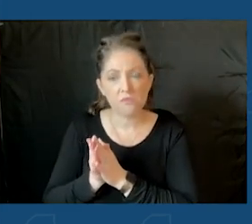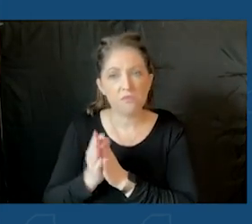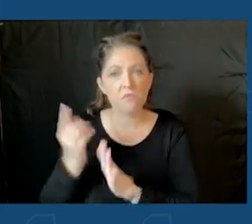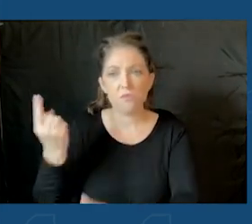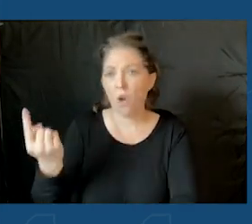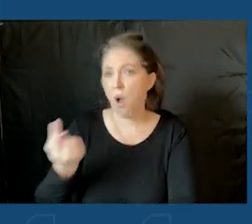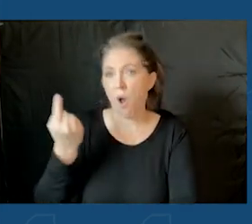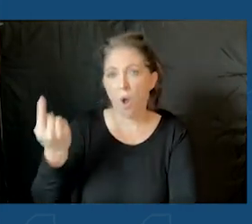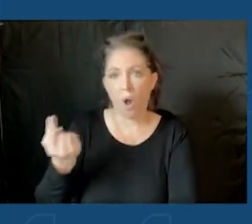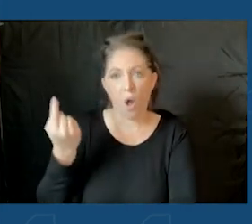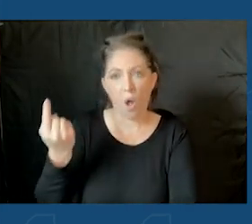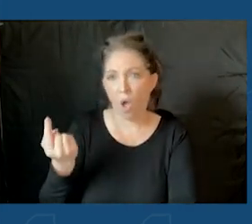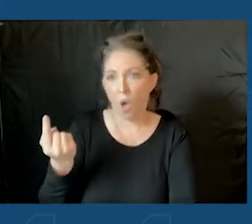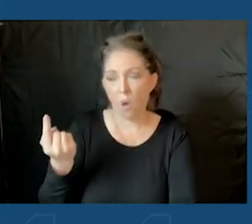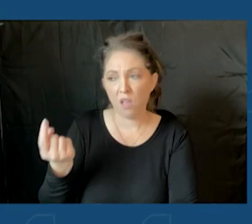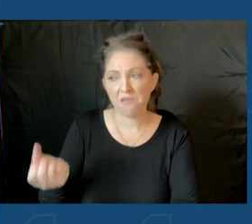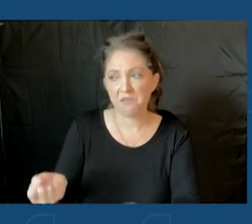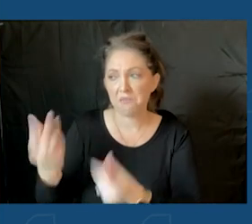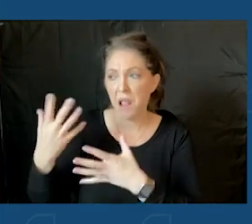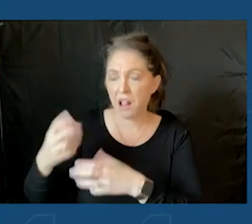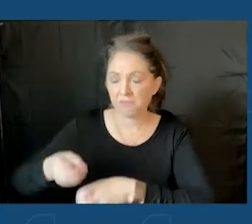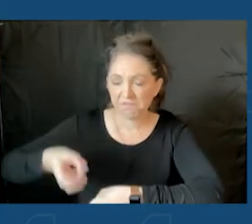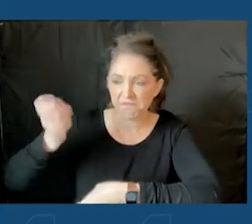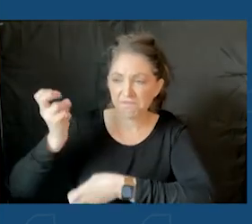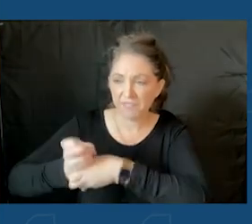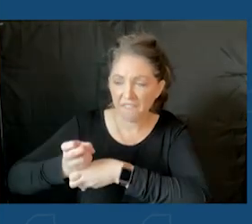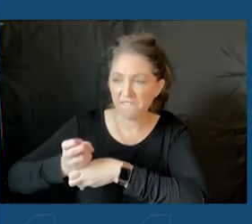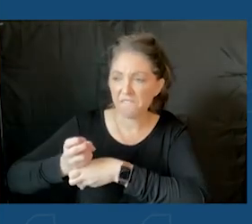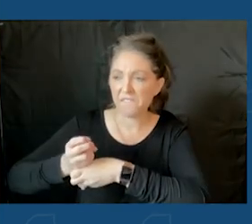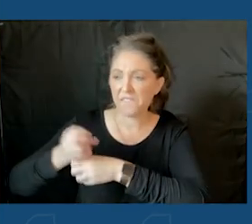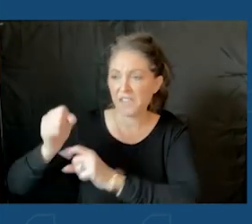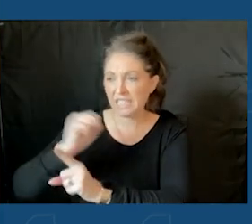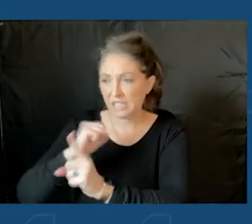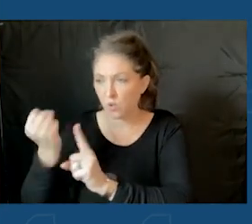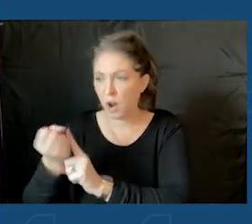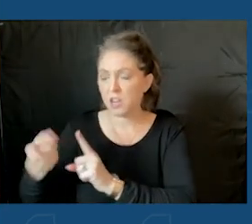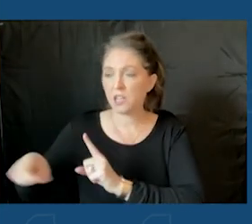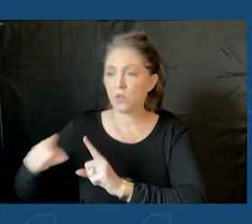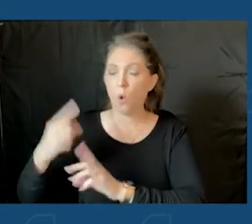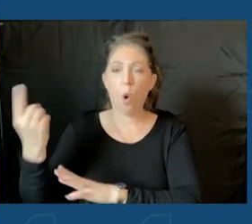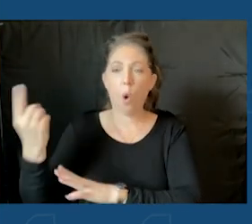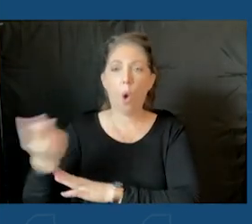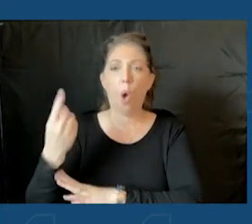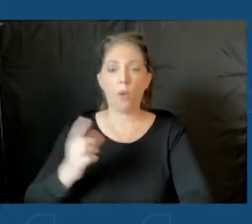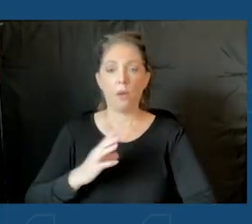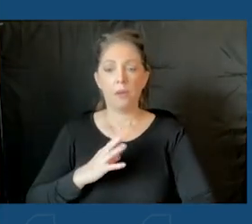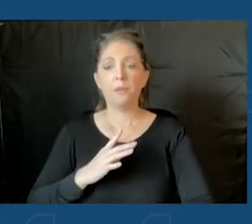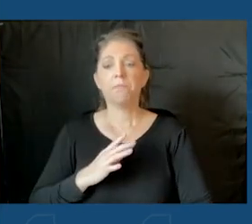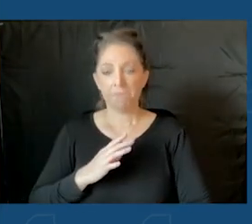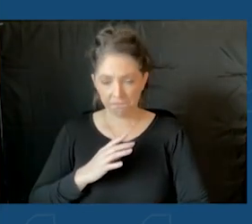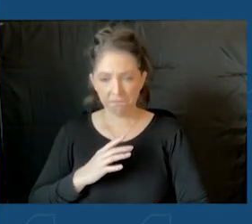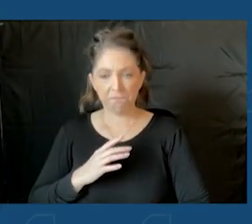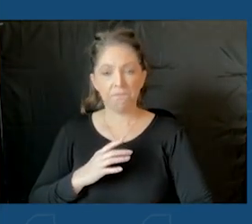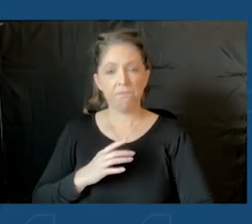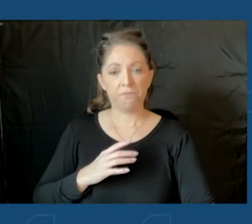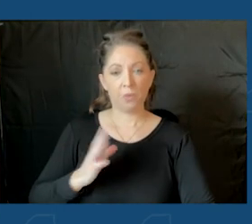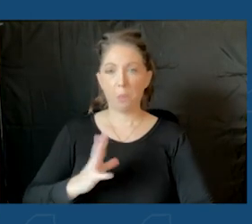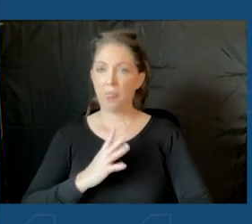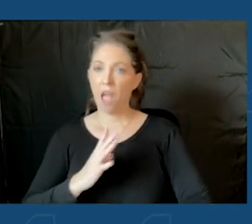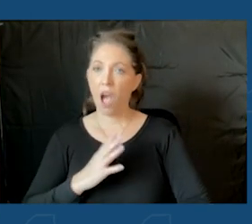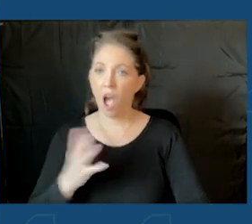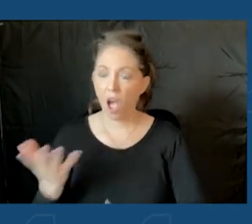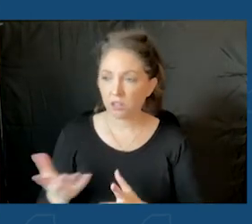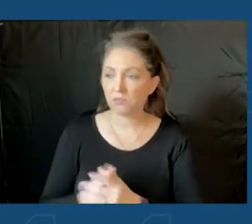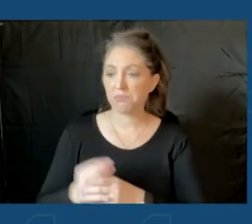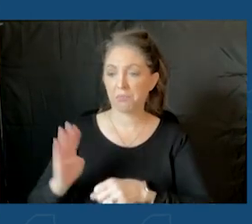many difficult situations, maintained a high decorum in business etiquette. And it has been a pleasure for me